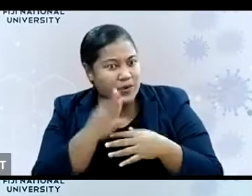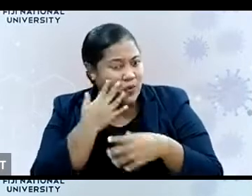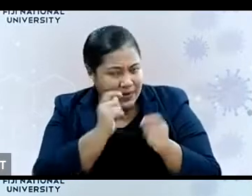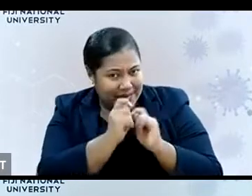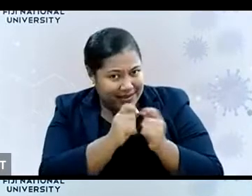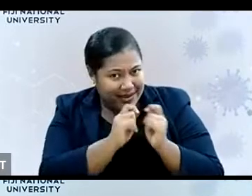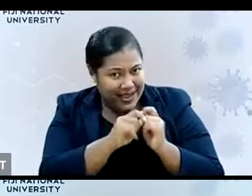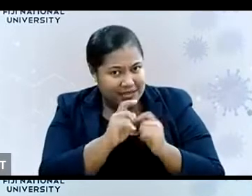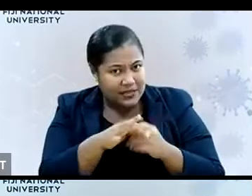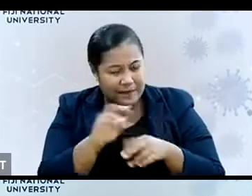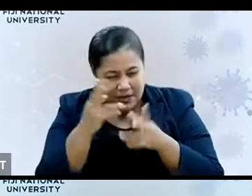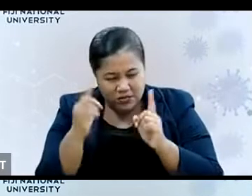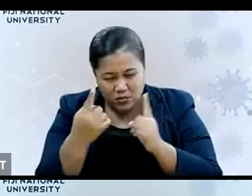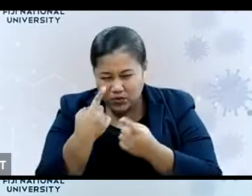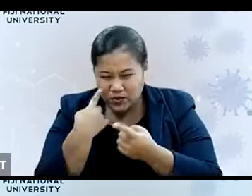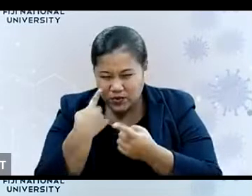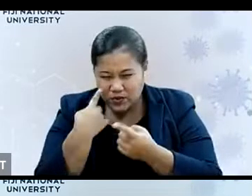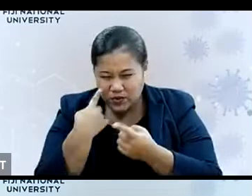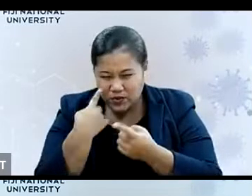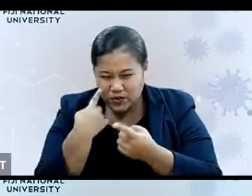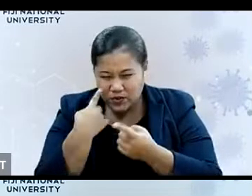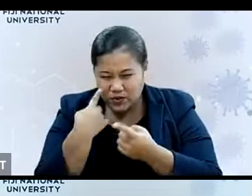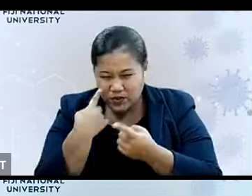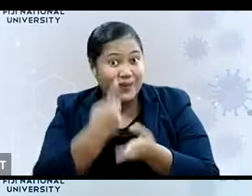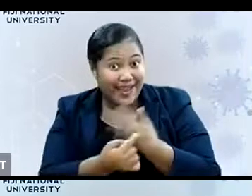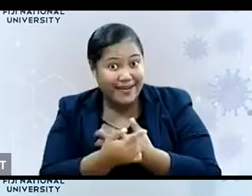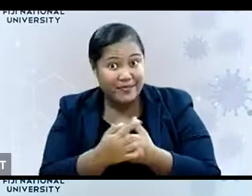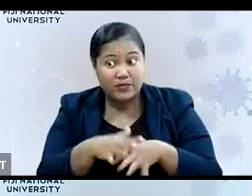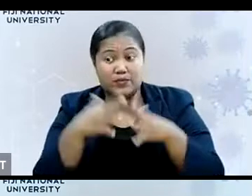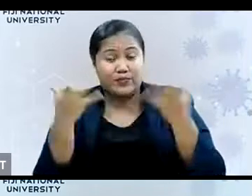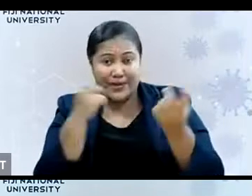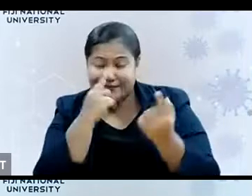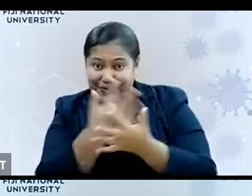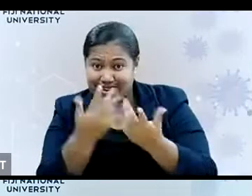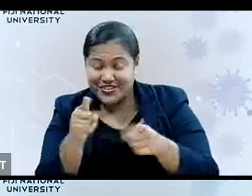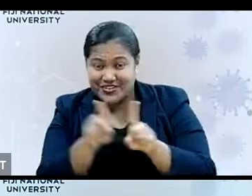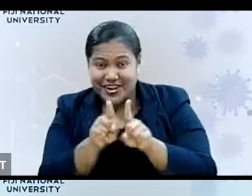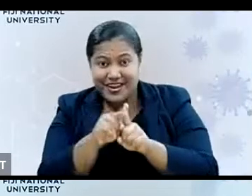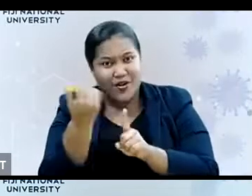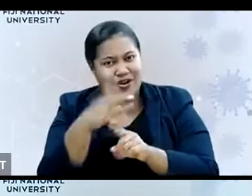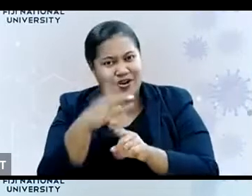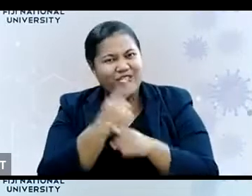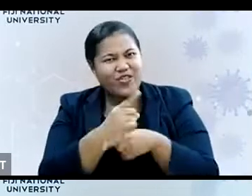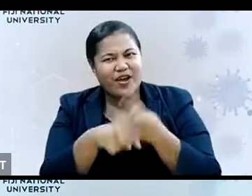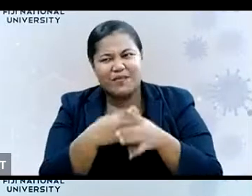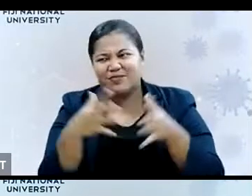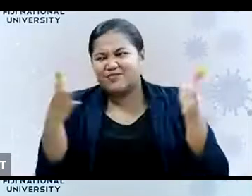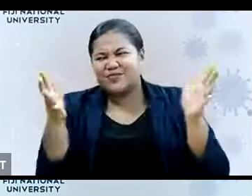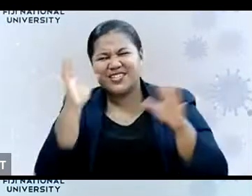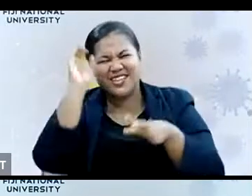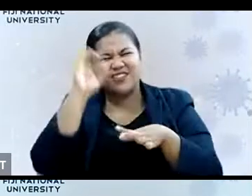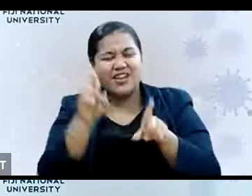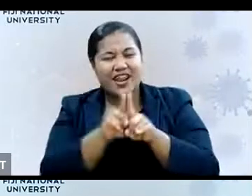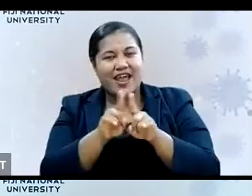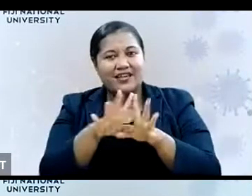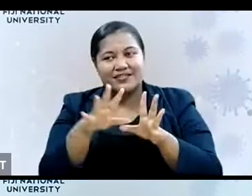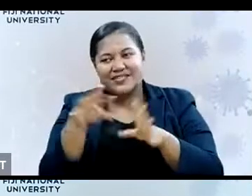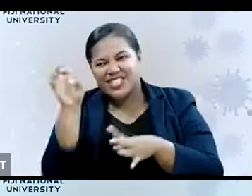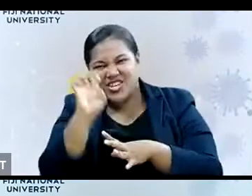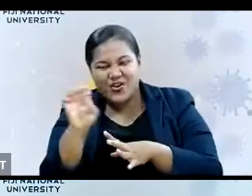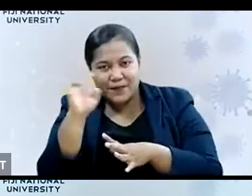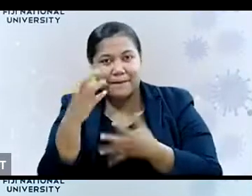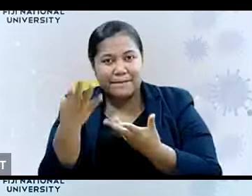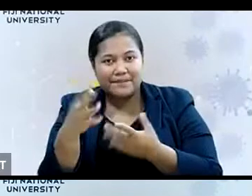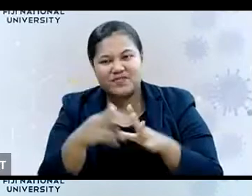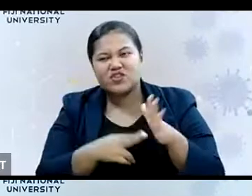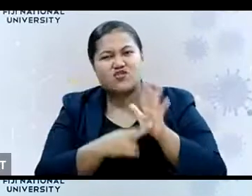closely monitoring what happens in large populations, and as I was mentioning, large countries like countries in Europe and North